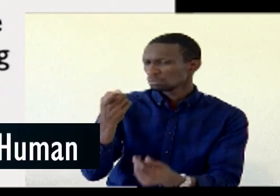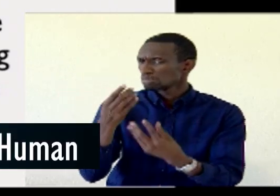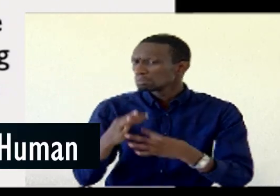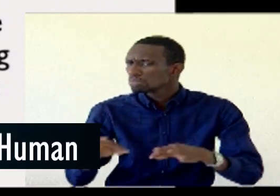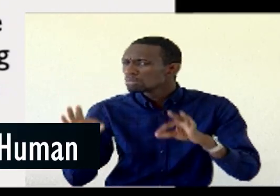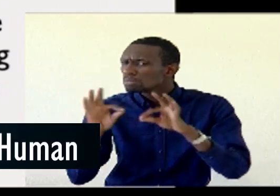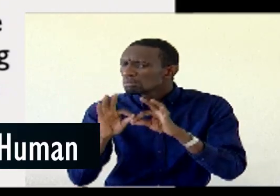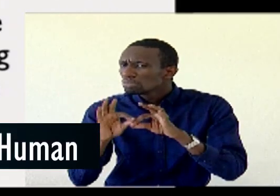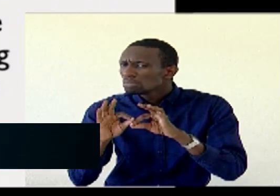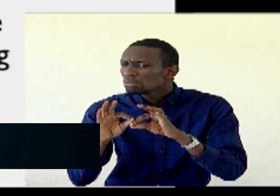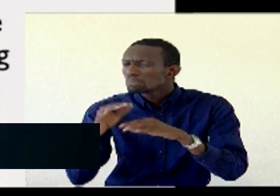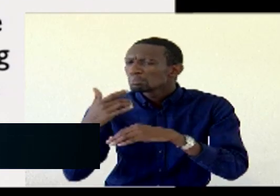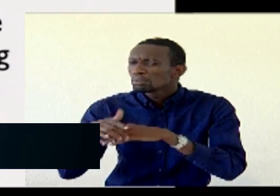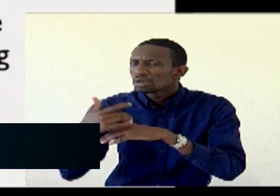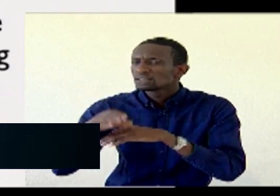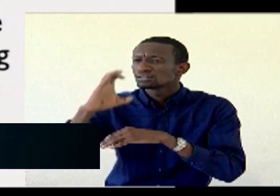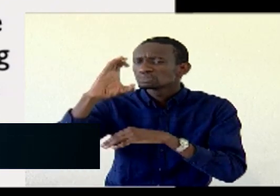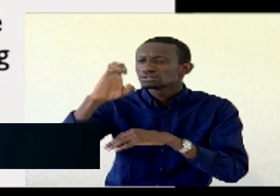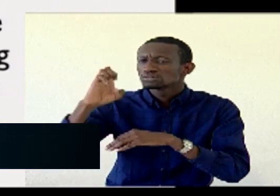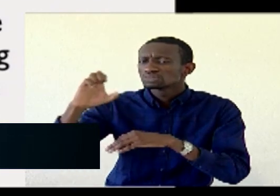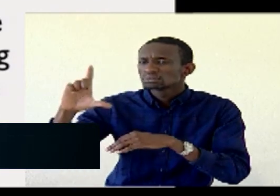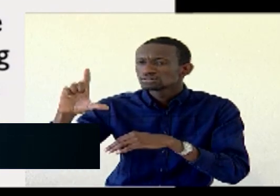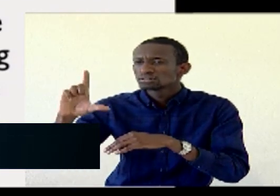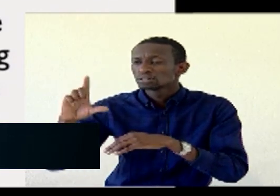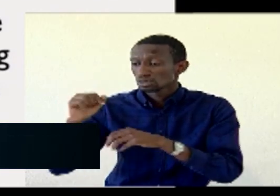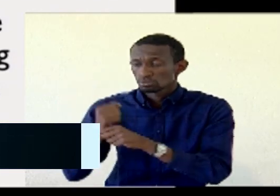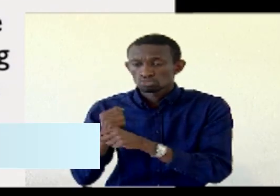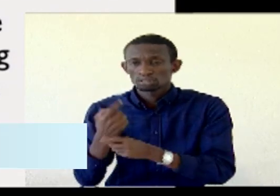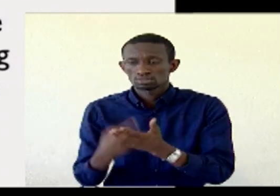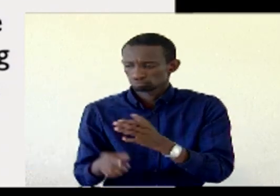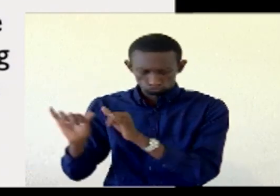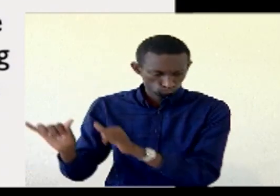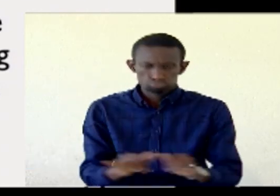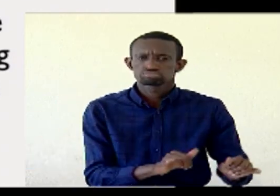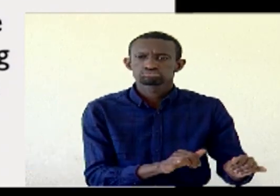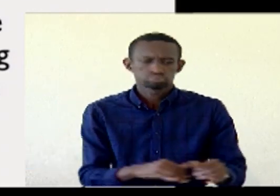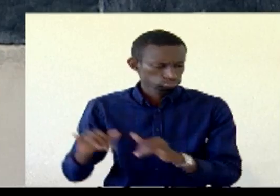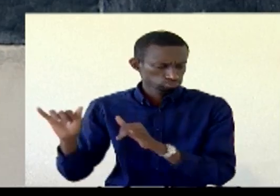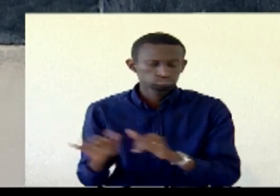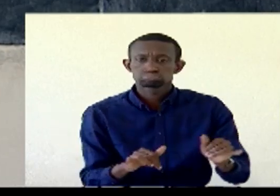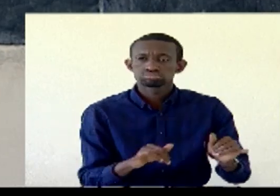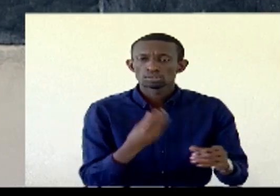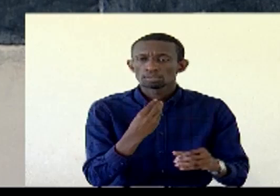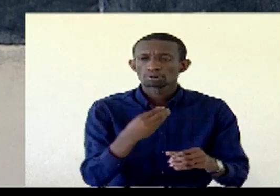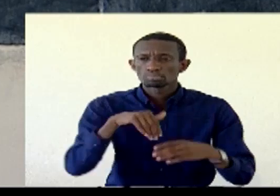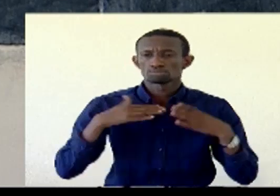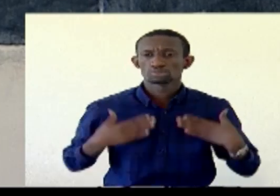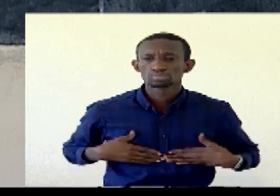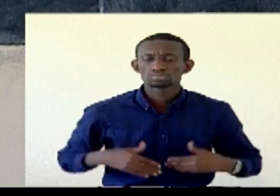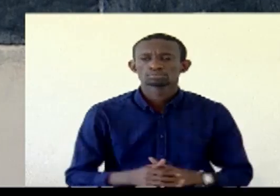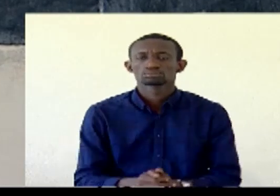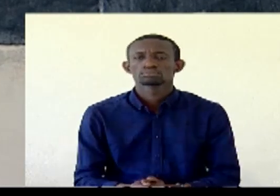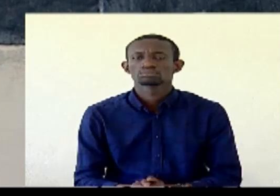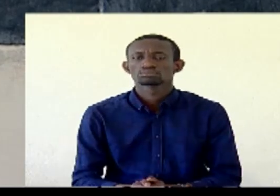of red blood cells. Transport of oxygen is done by red blood cells. So the kidney